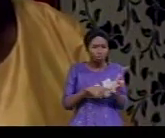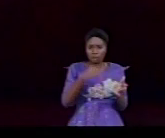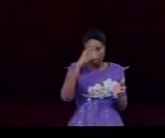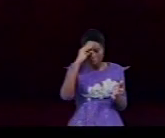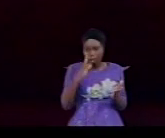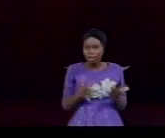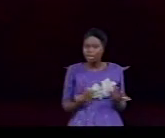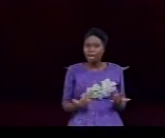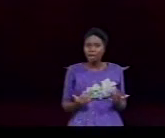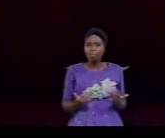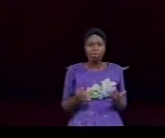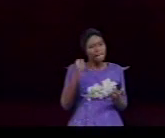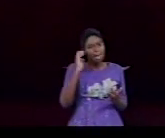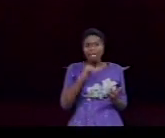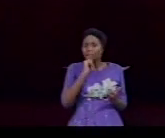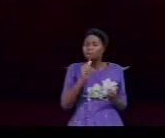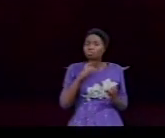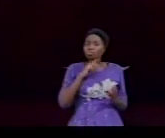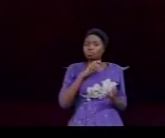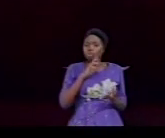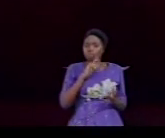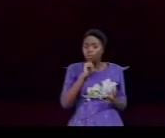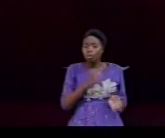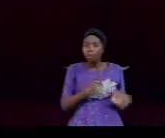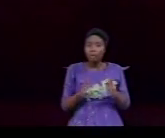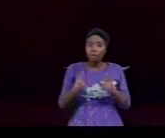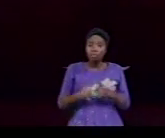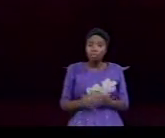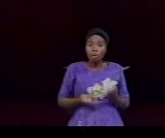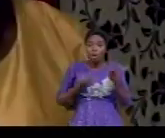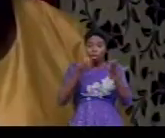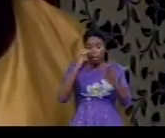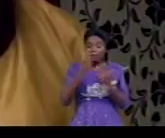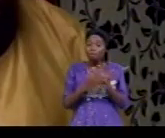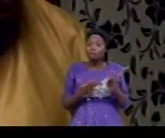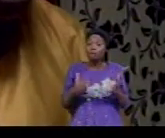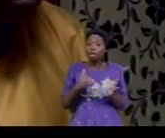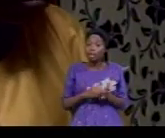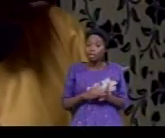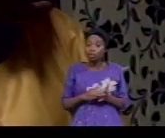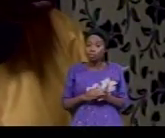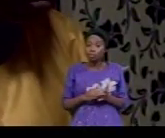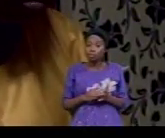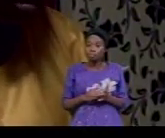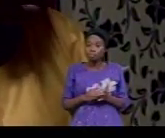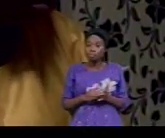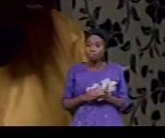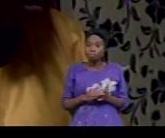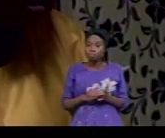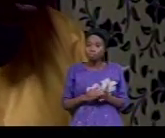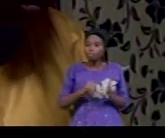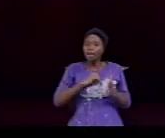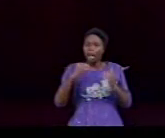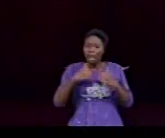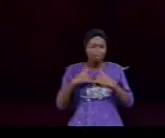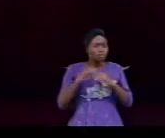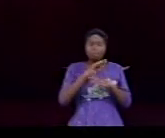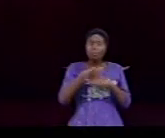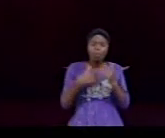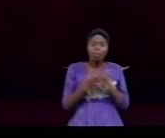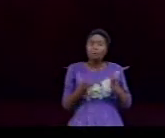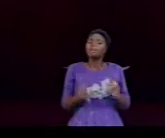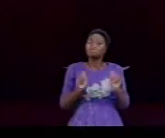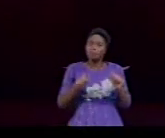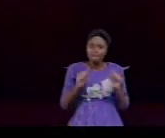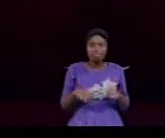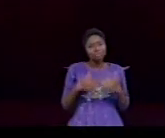willing to submit his blood again. He said he's not giving up his blood. I have done everything possible best, but this boy